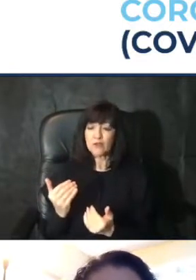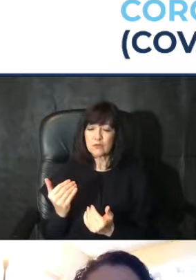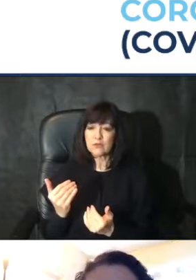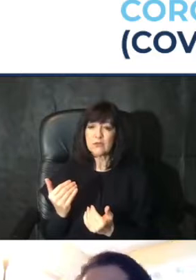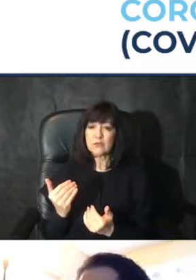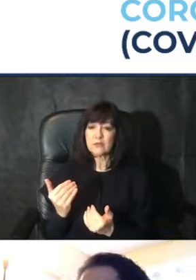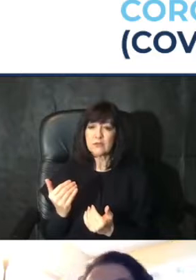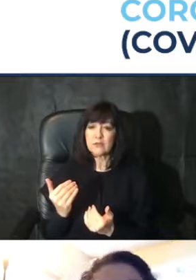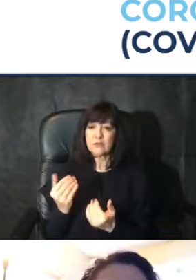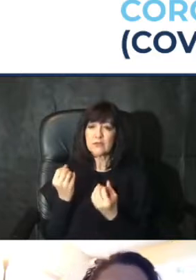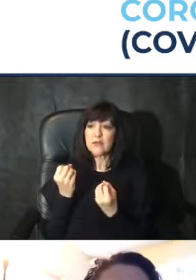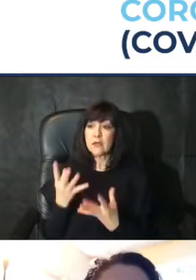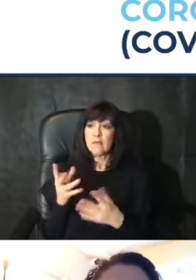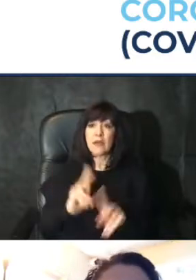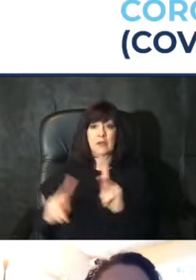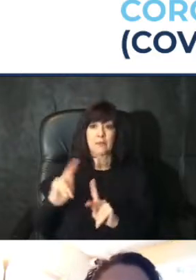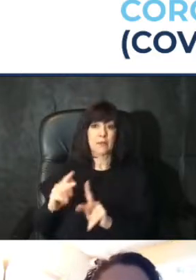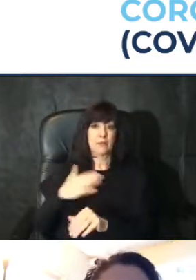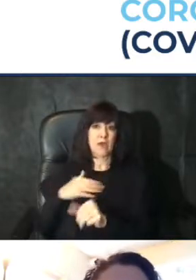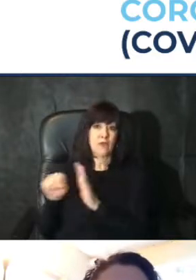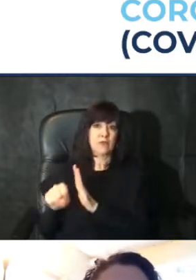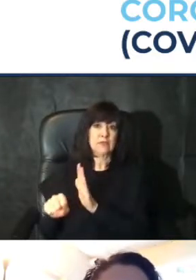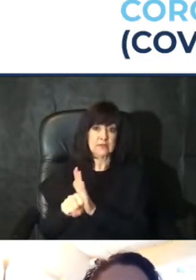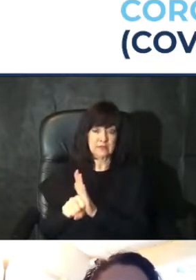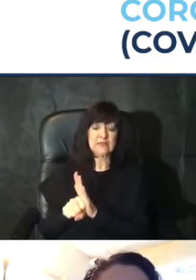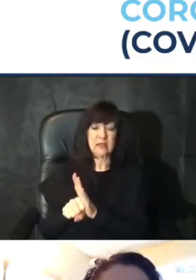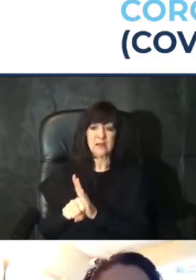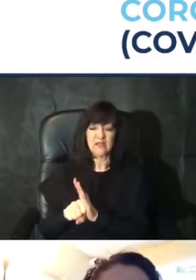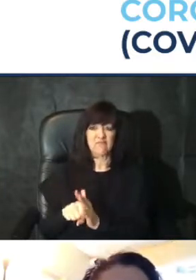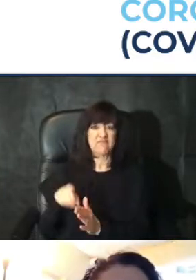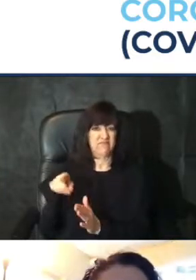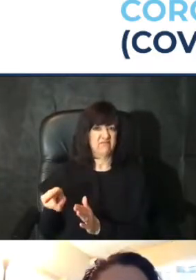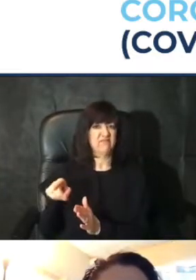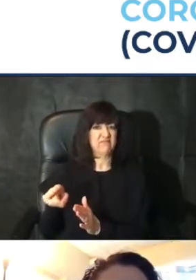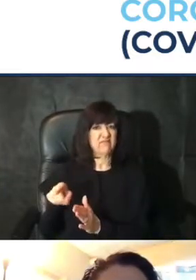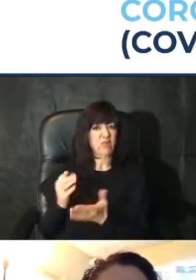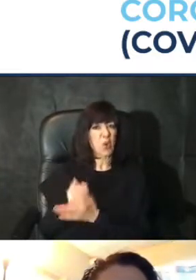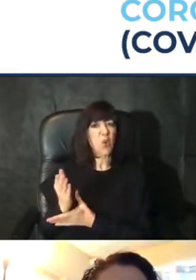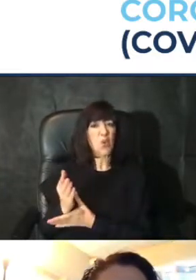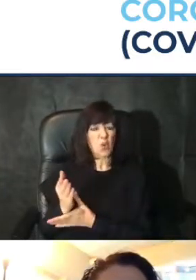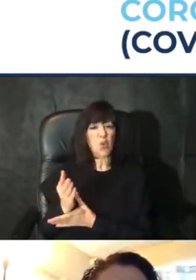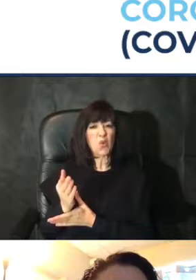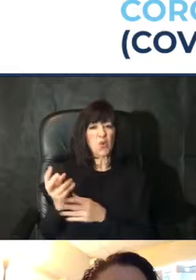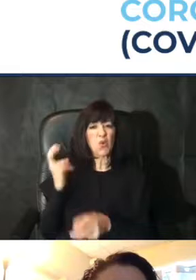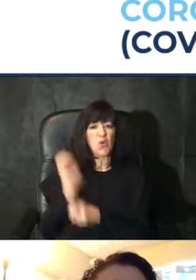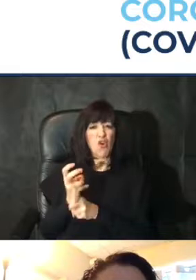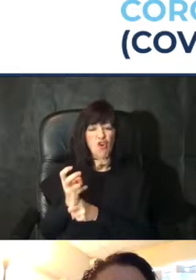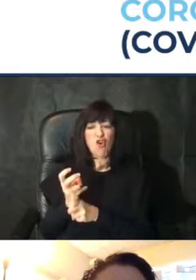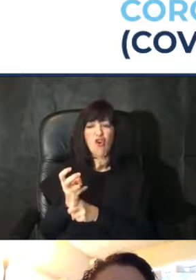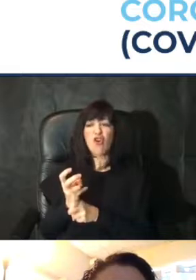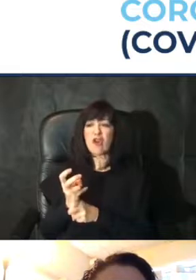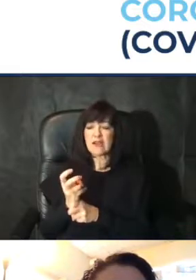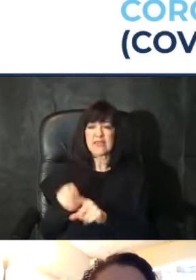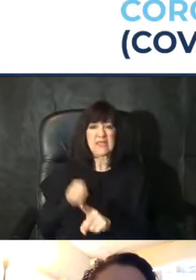state that are struggling with the impacts of their mental health during COVID-19 restrictions. And we want